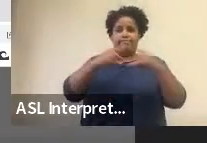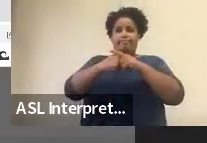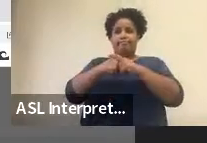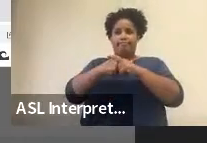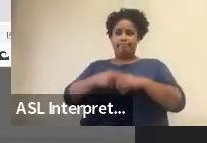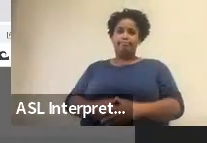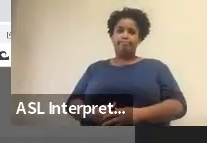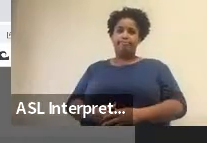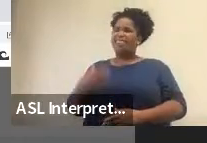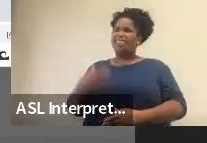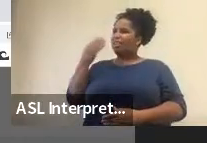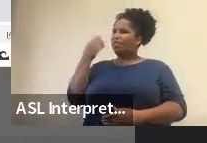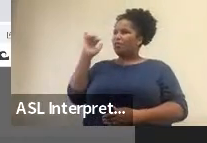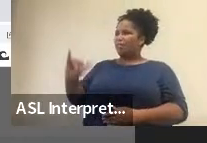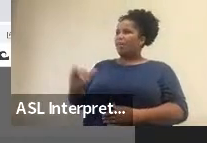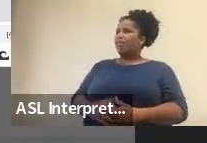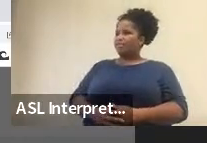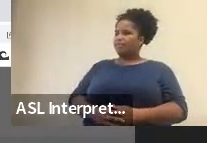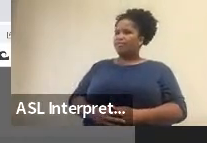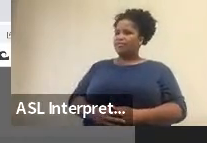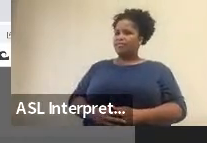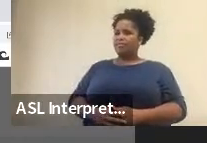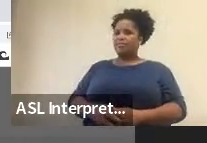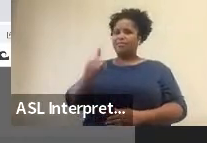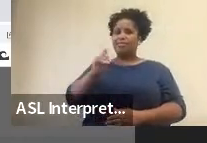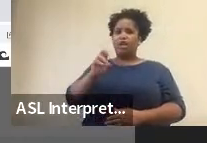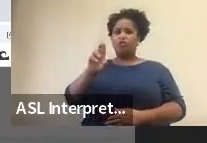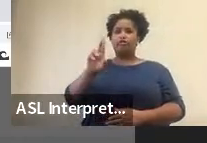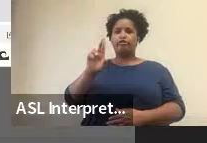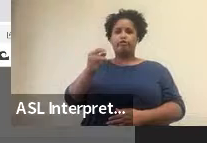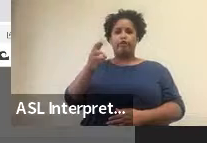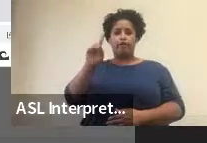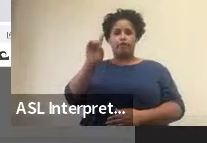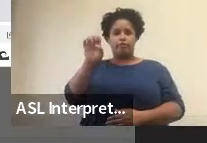Thank you for that. Dr. Rhodes?